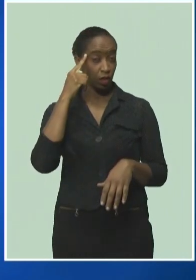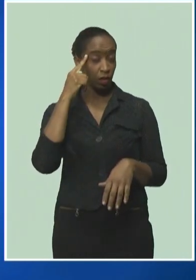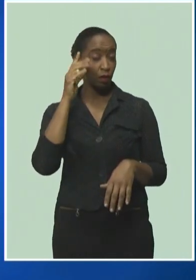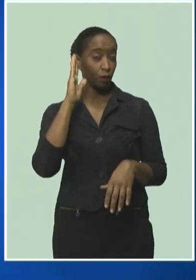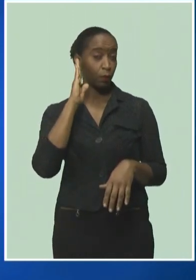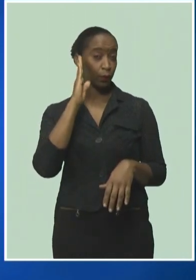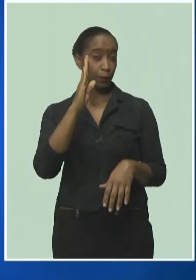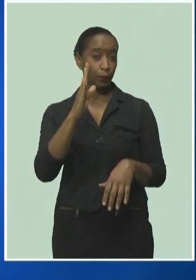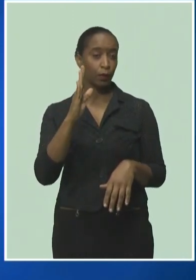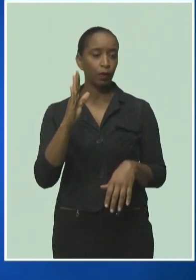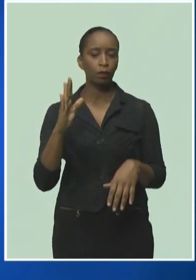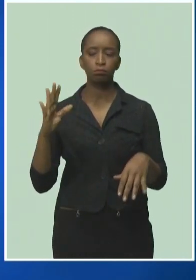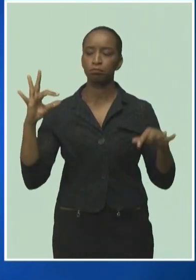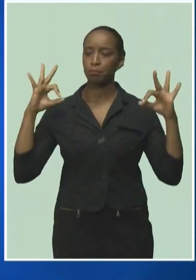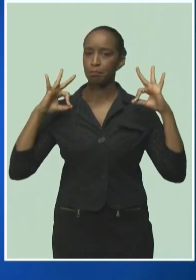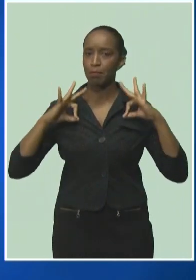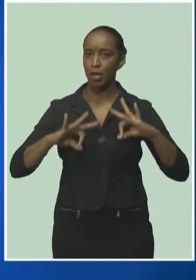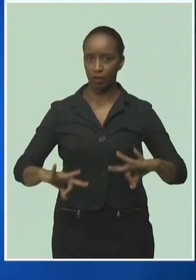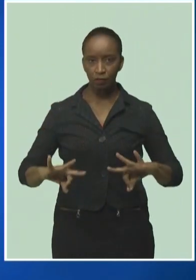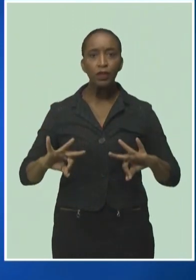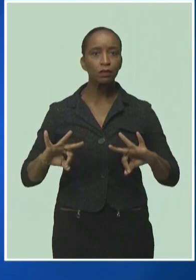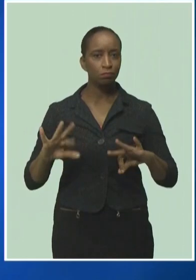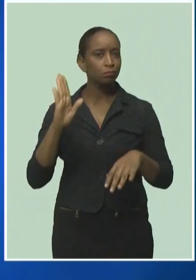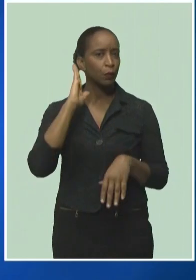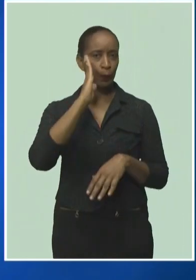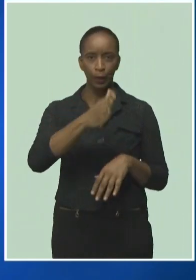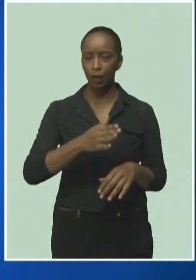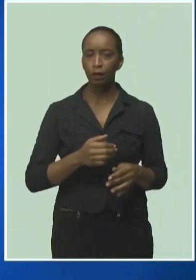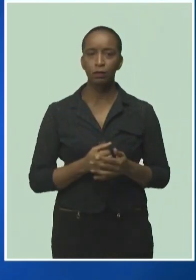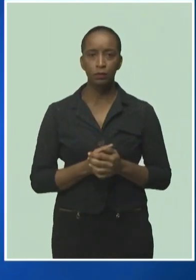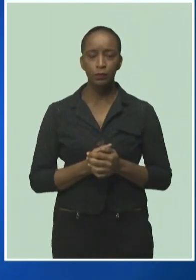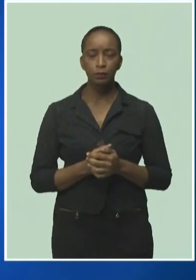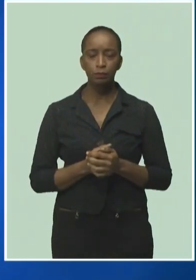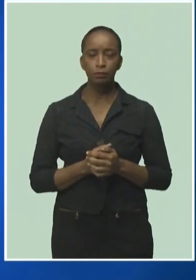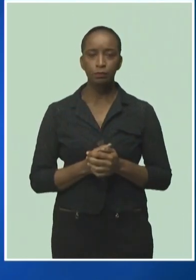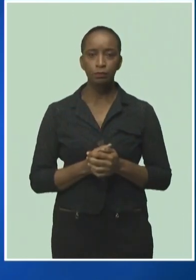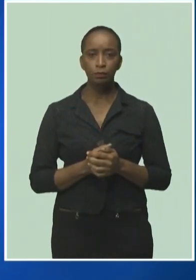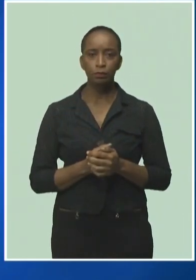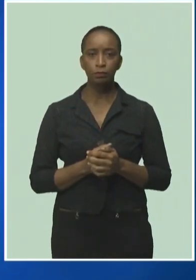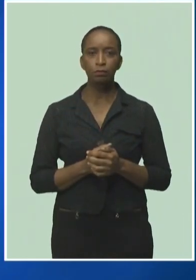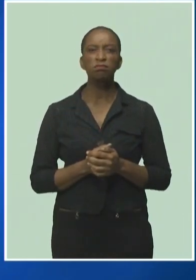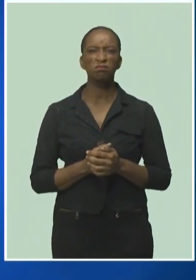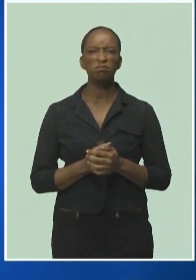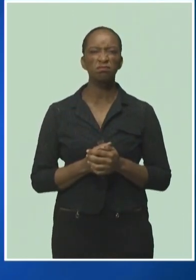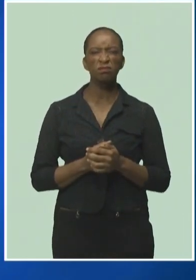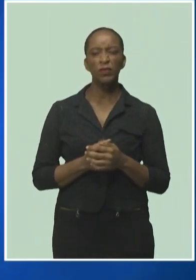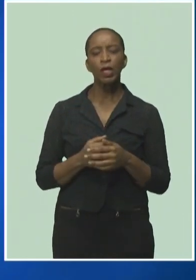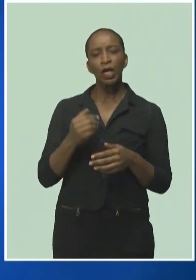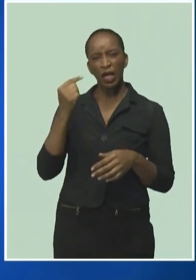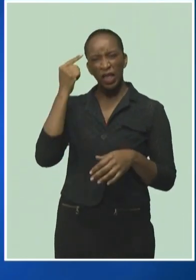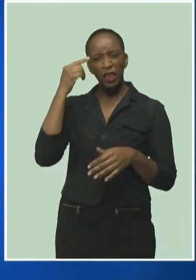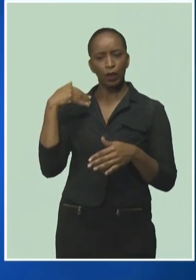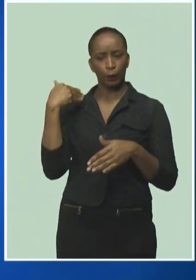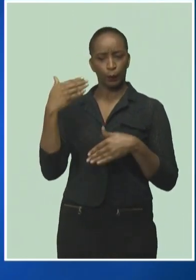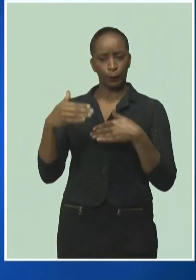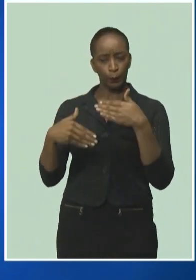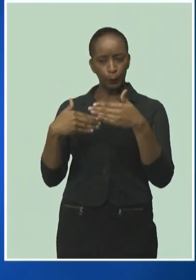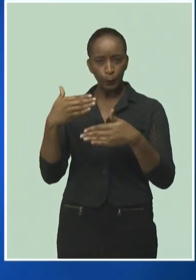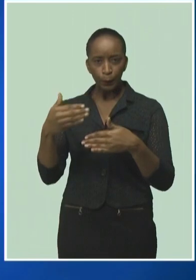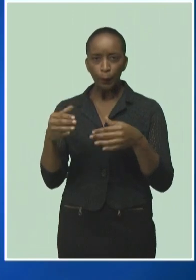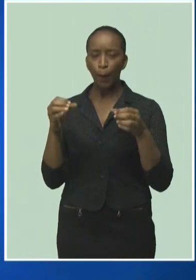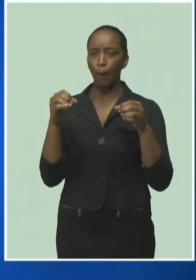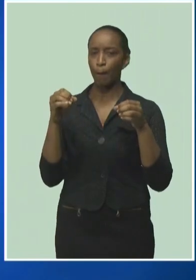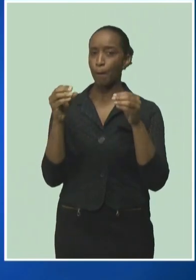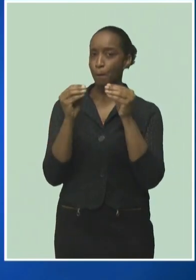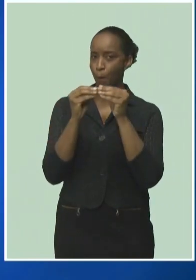us collectively. So I see it more as going forward, more potential flows, and that is where we want to